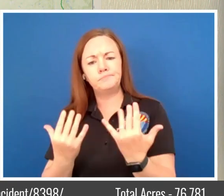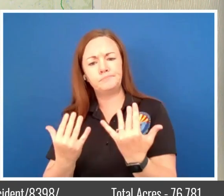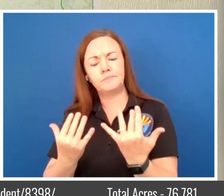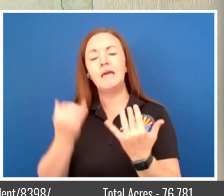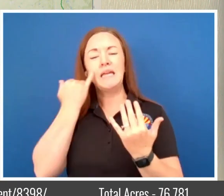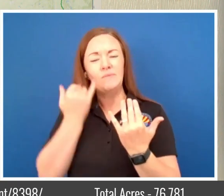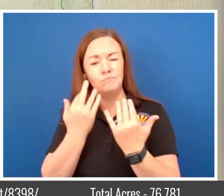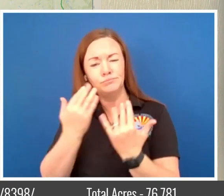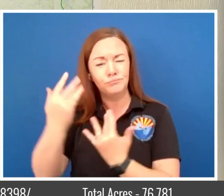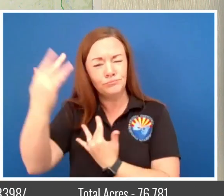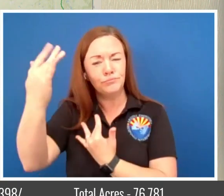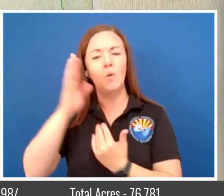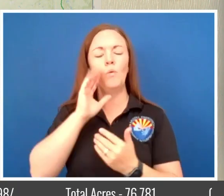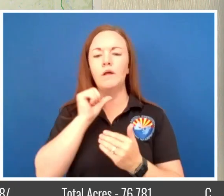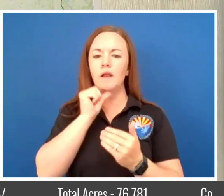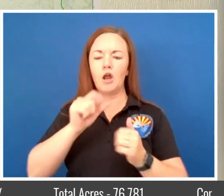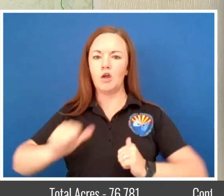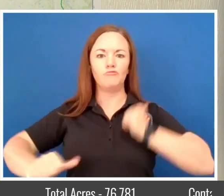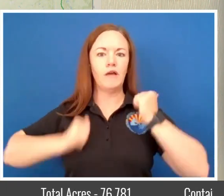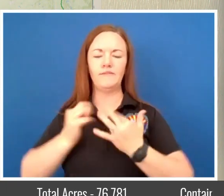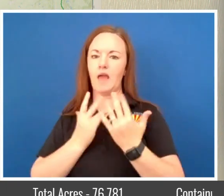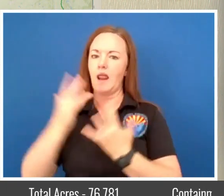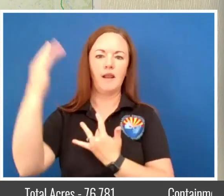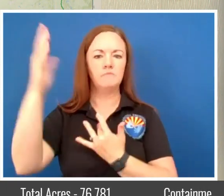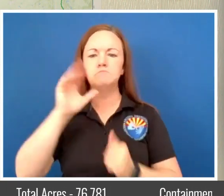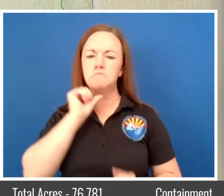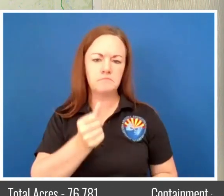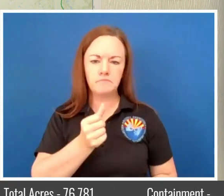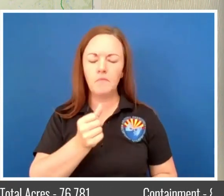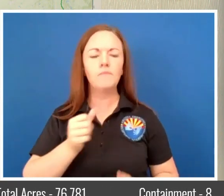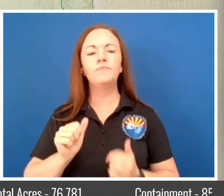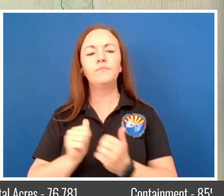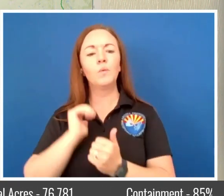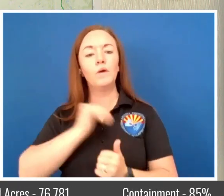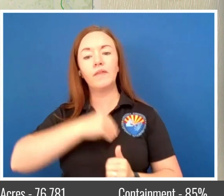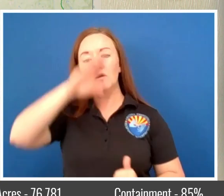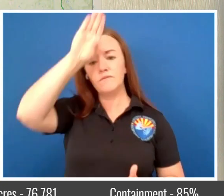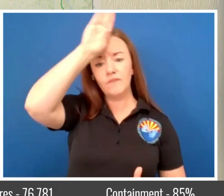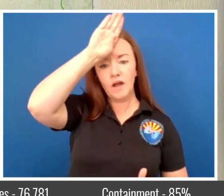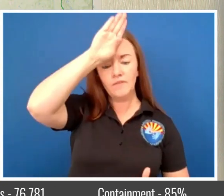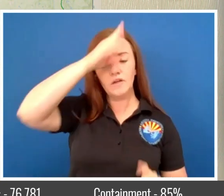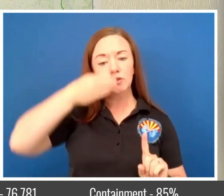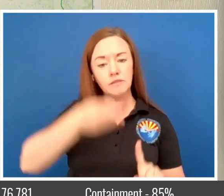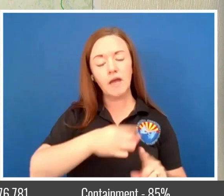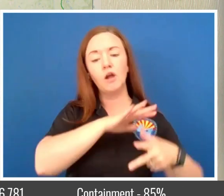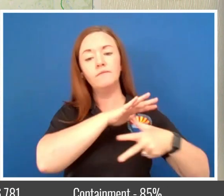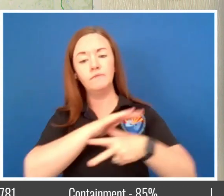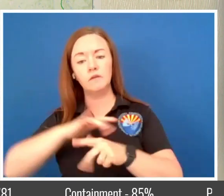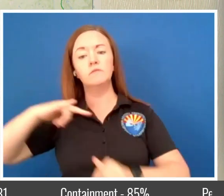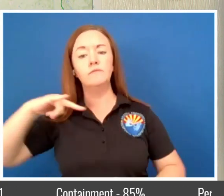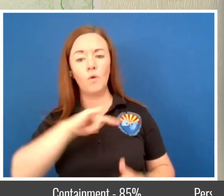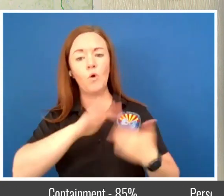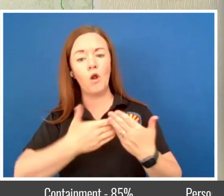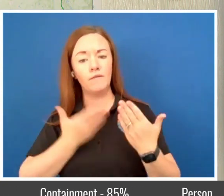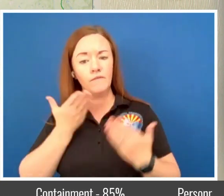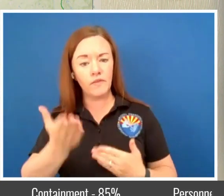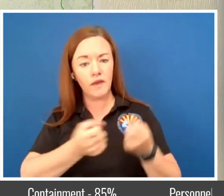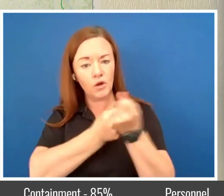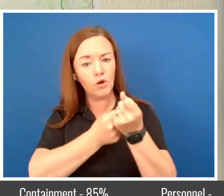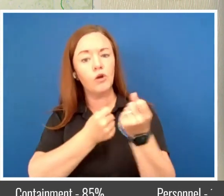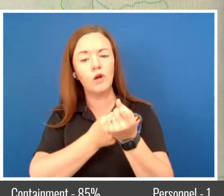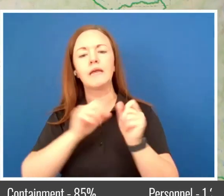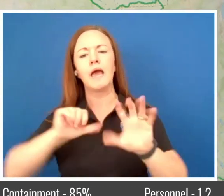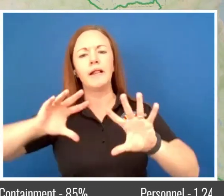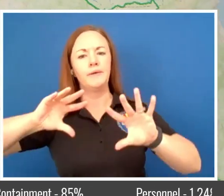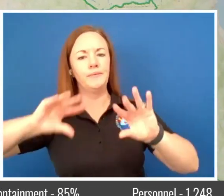come out real aggressively, and with our ground forces and air resources, we will be able to suppress that and keep it